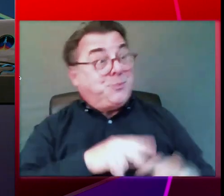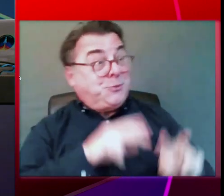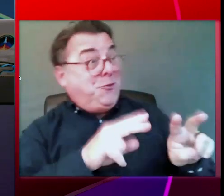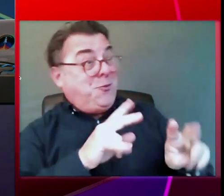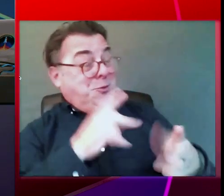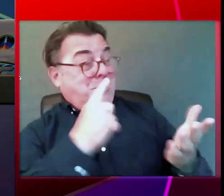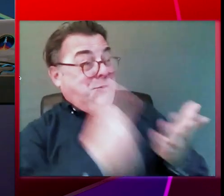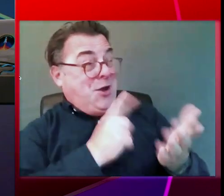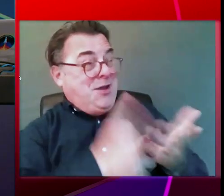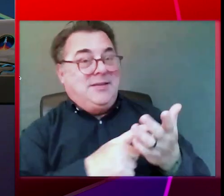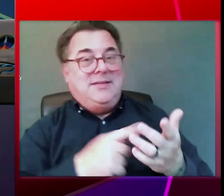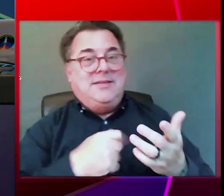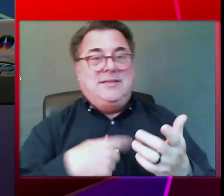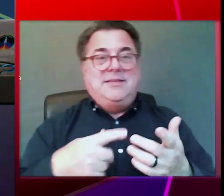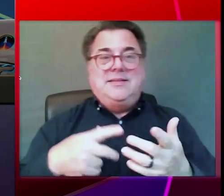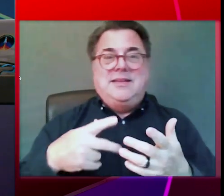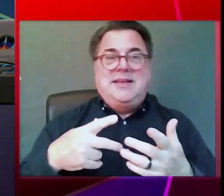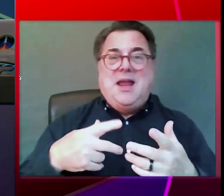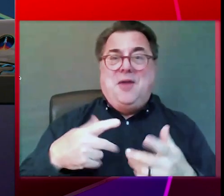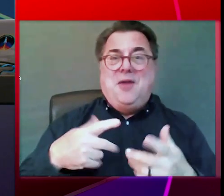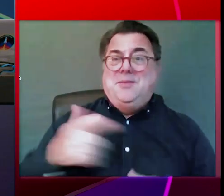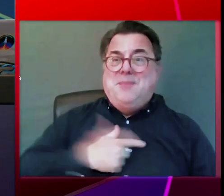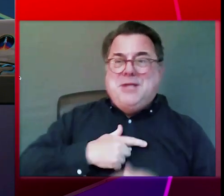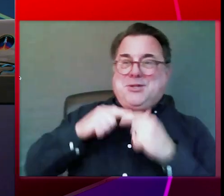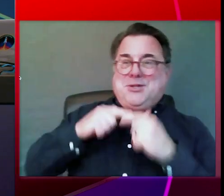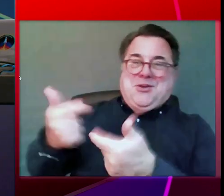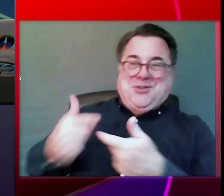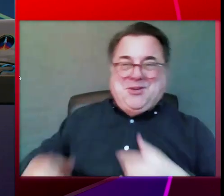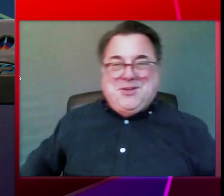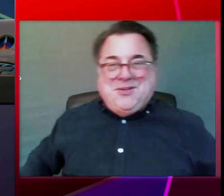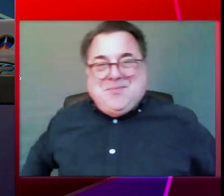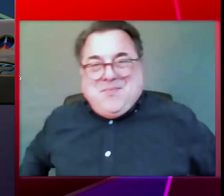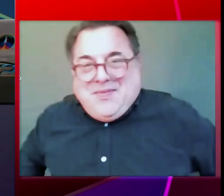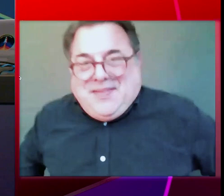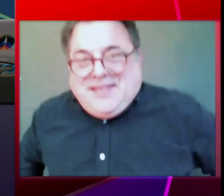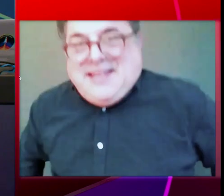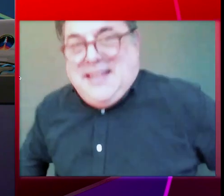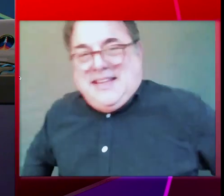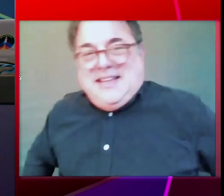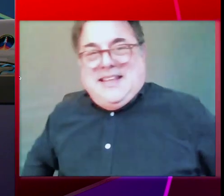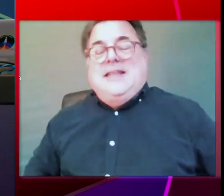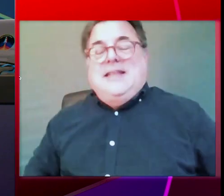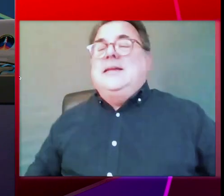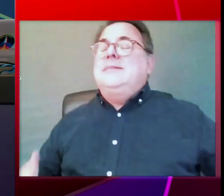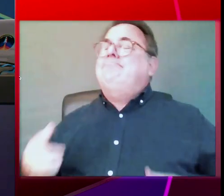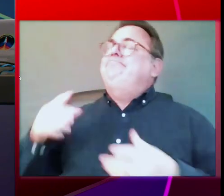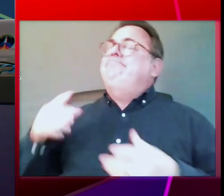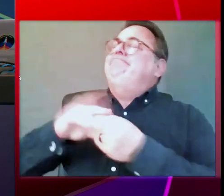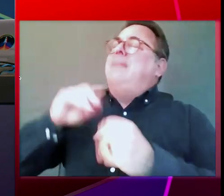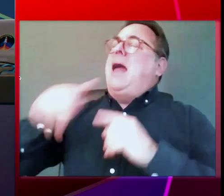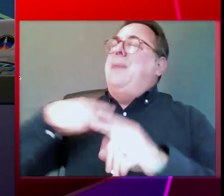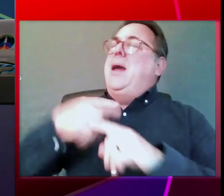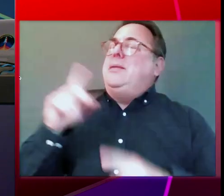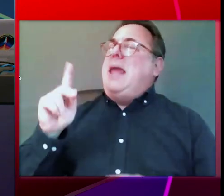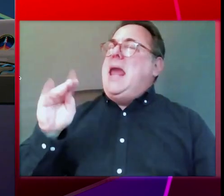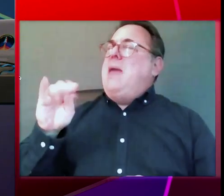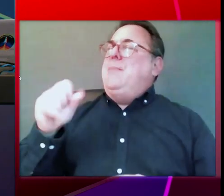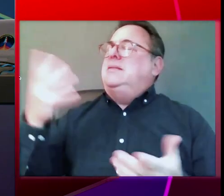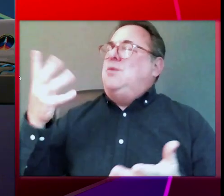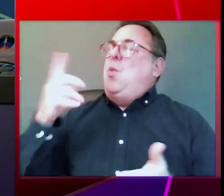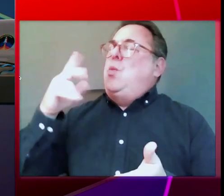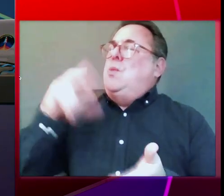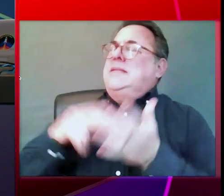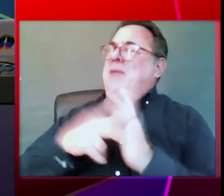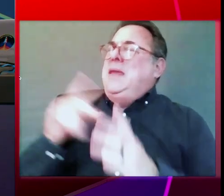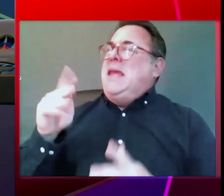that I've buttered you up. Well, I feel good. I'm in Vegas, so. Tell us about KMS. What is KMS, and